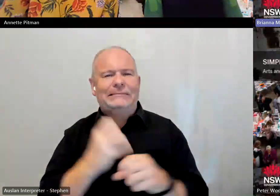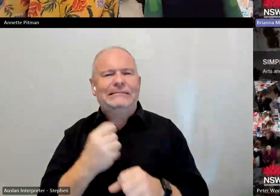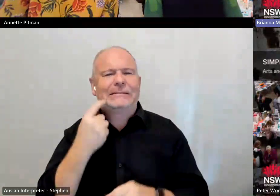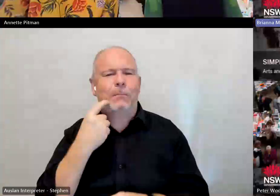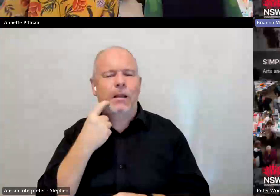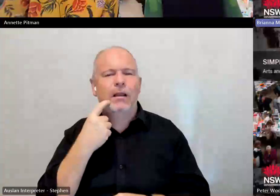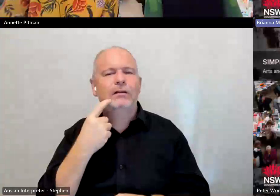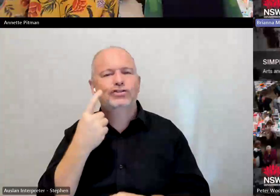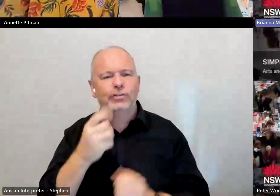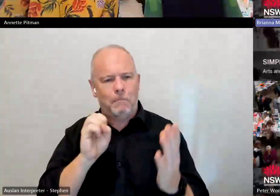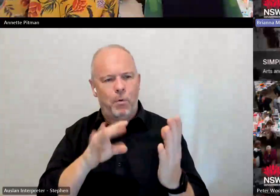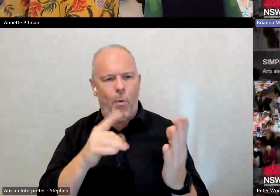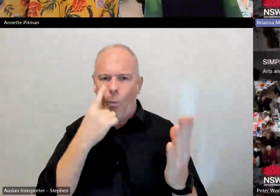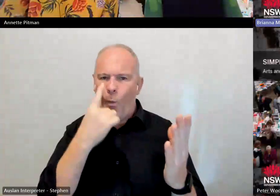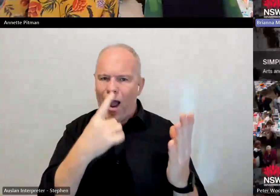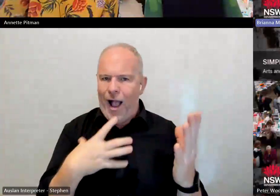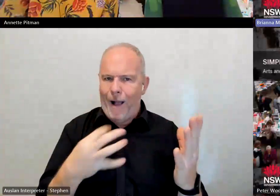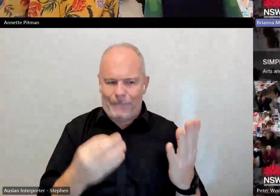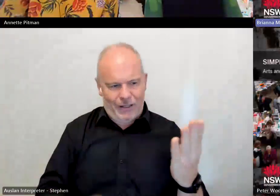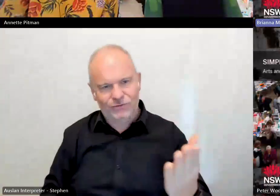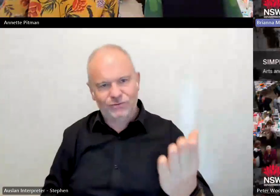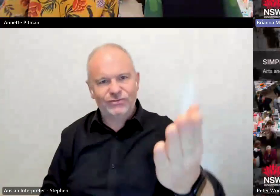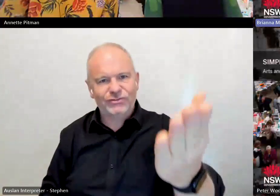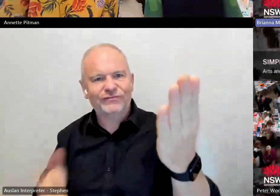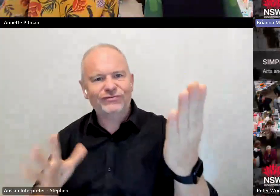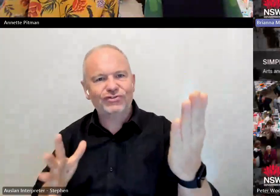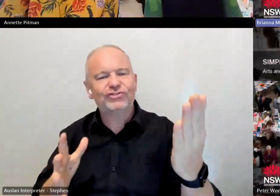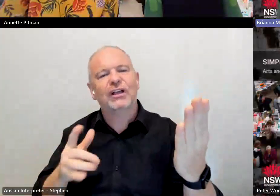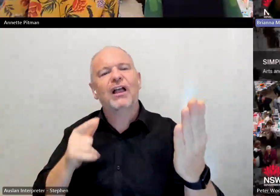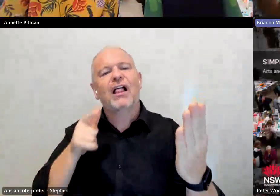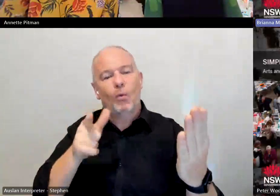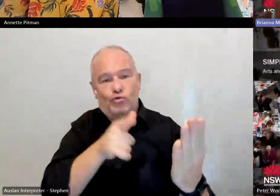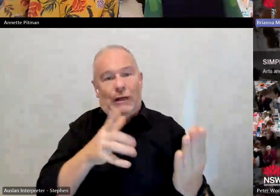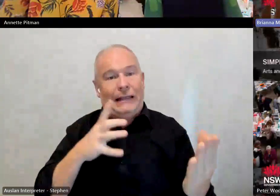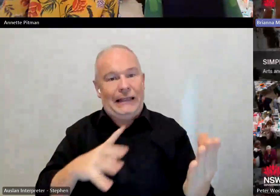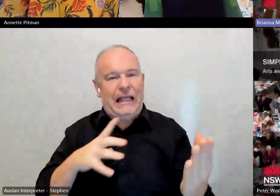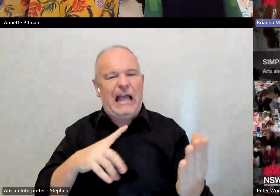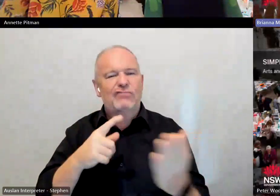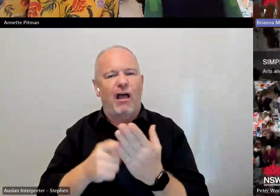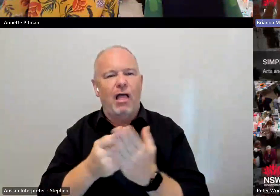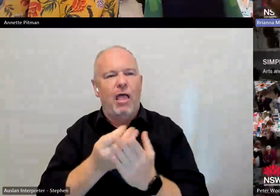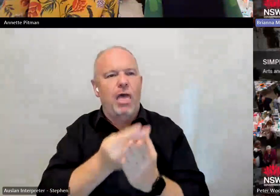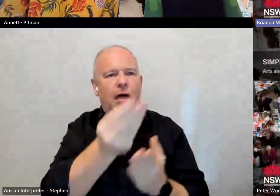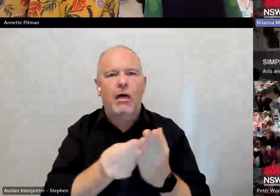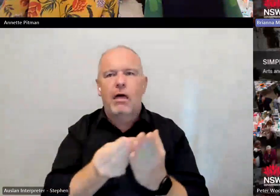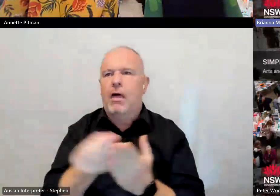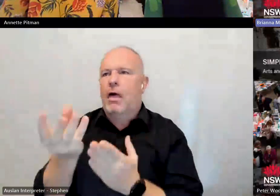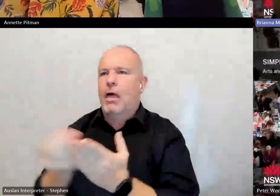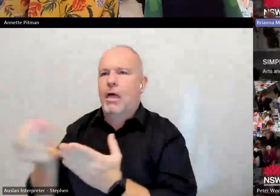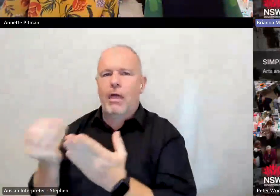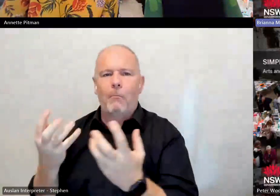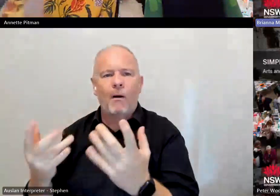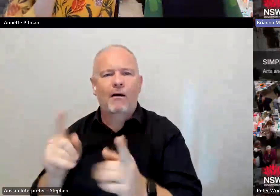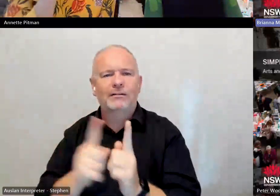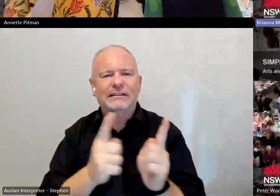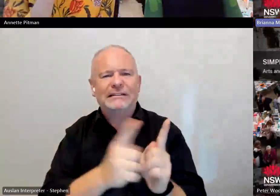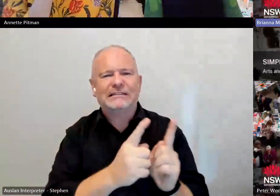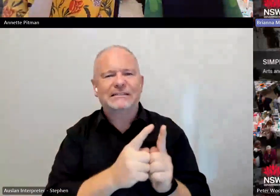just putting one application in for what you actually need, rather than having to put multiple applications in